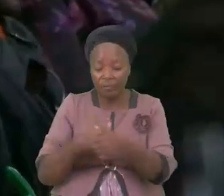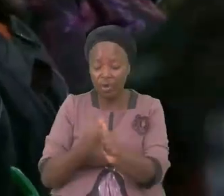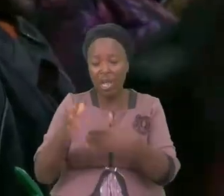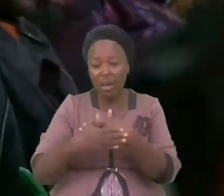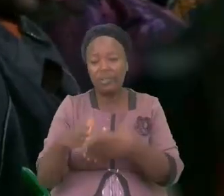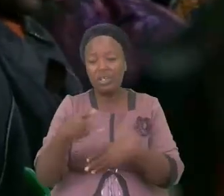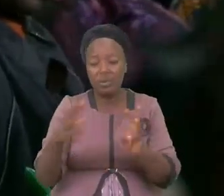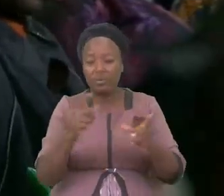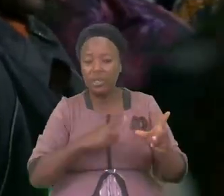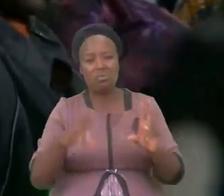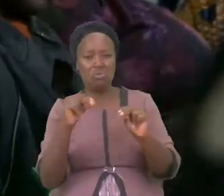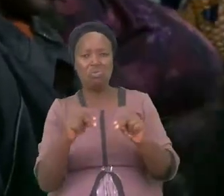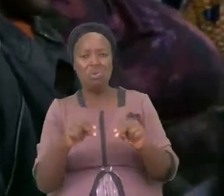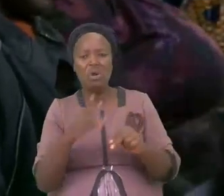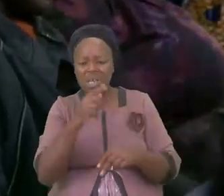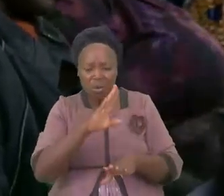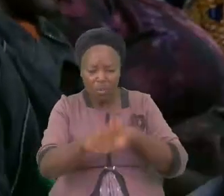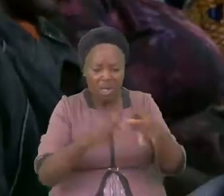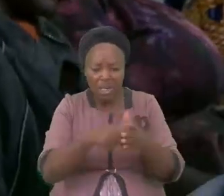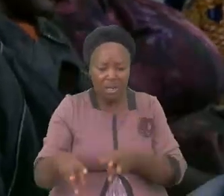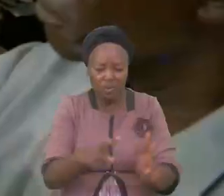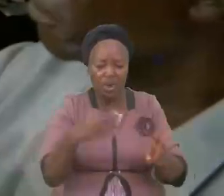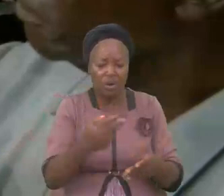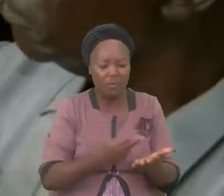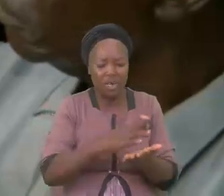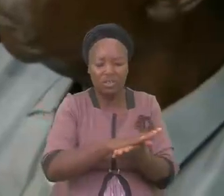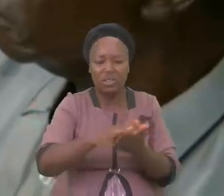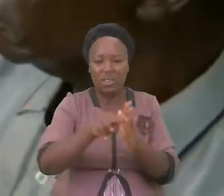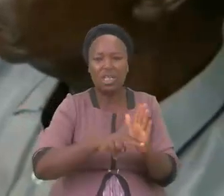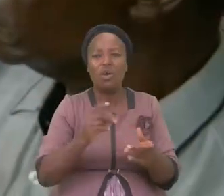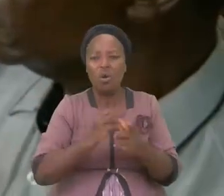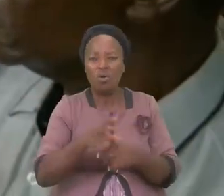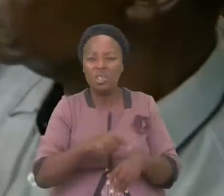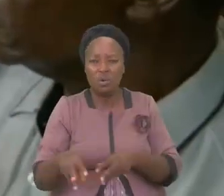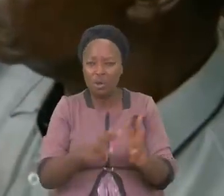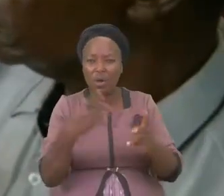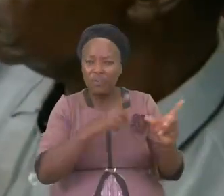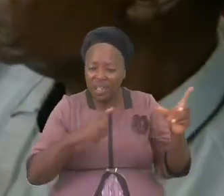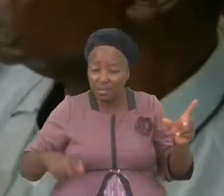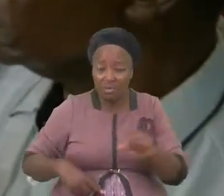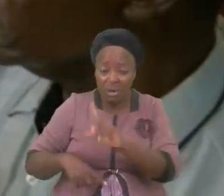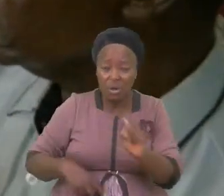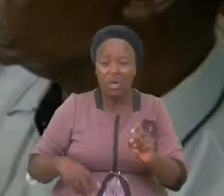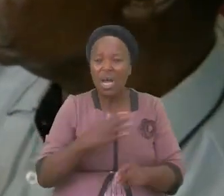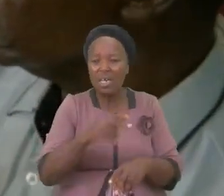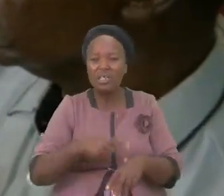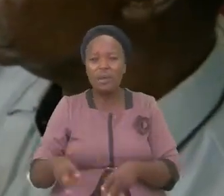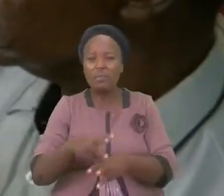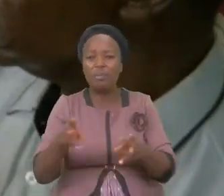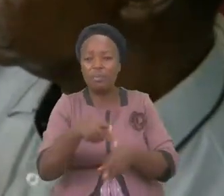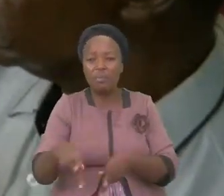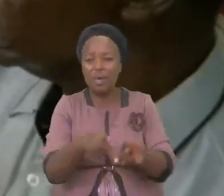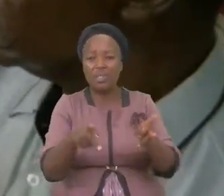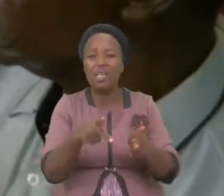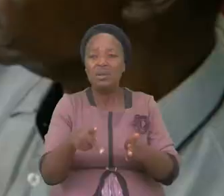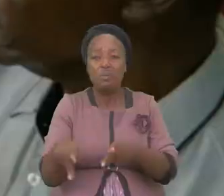of rectitude, and the path that is right, obedient to the Lord? No, they were not.